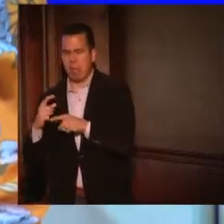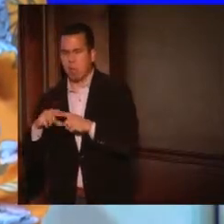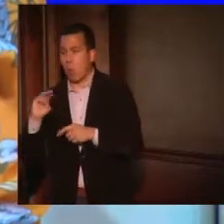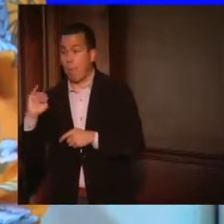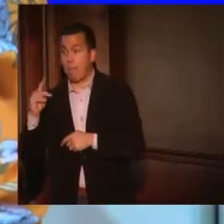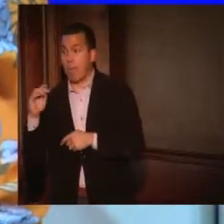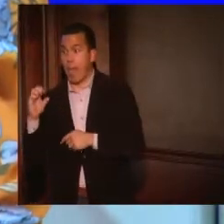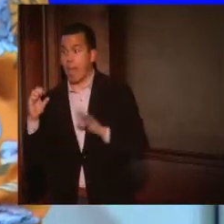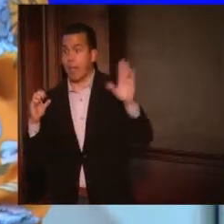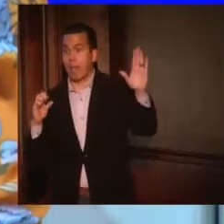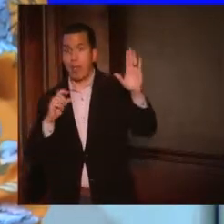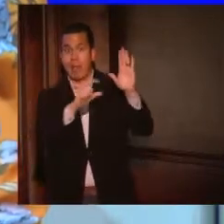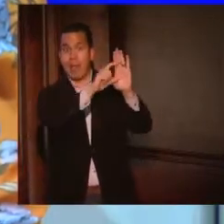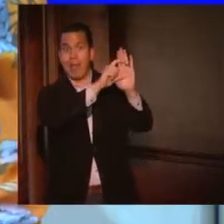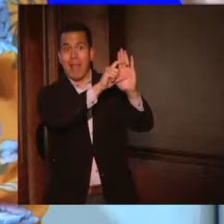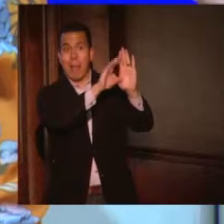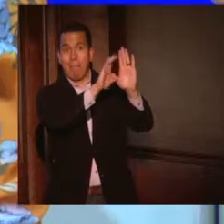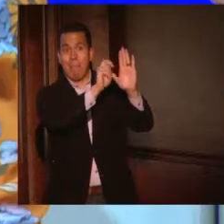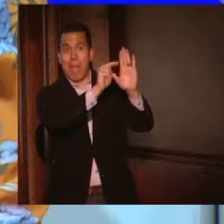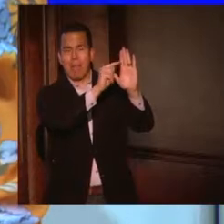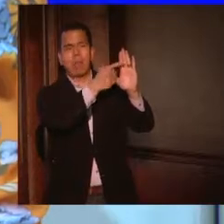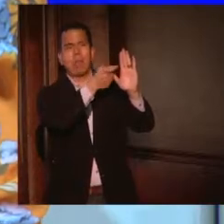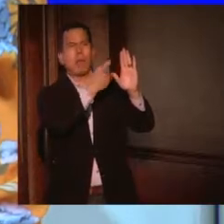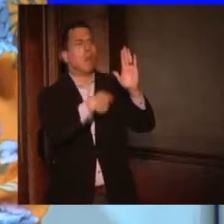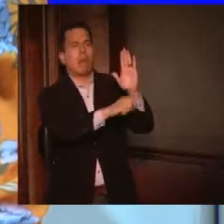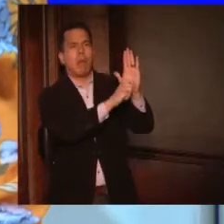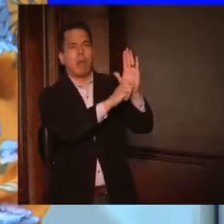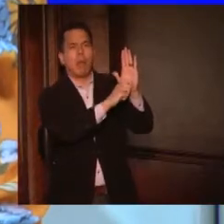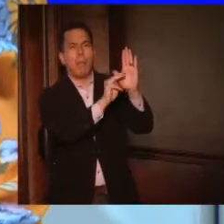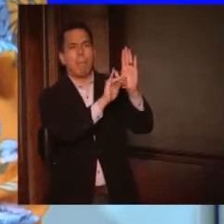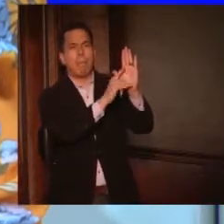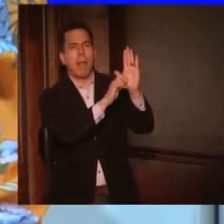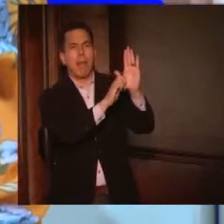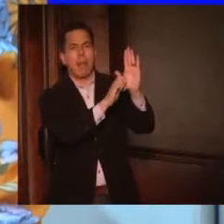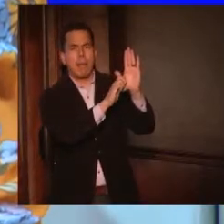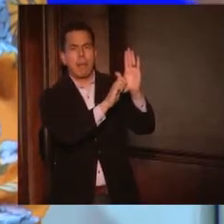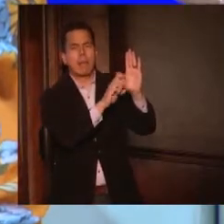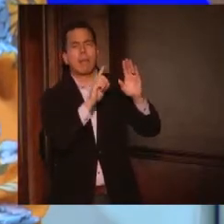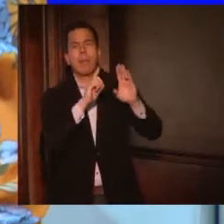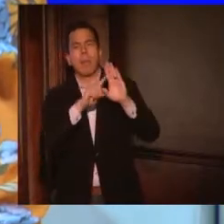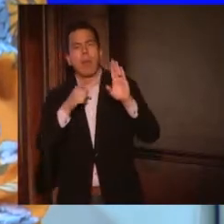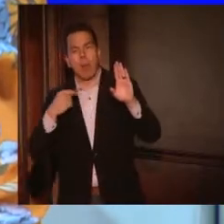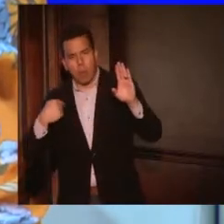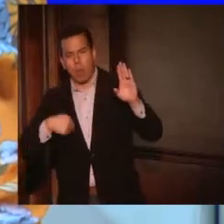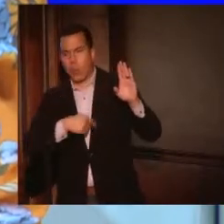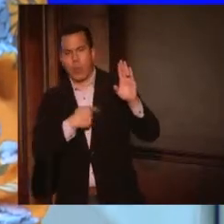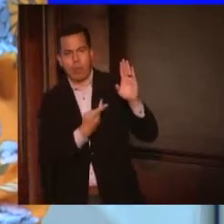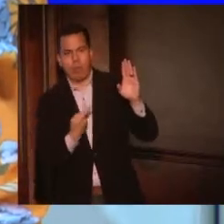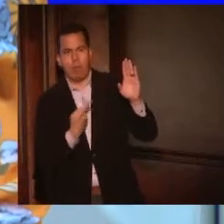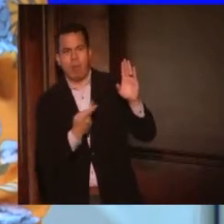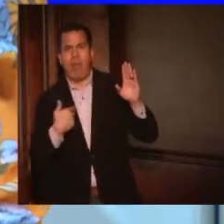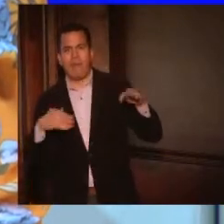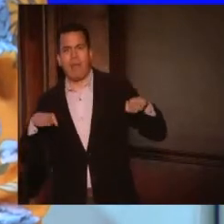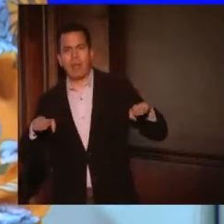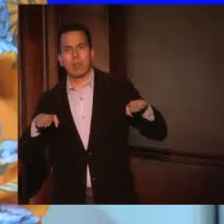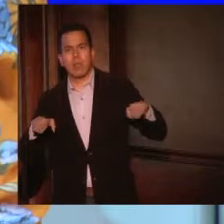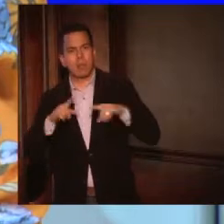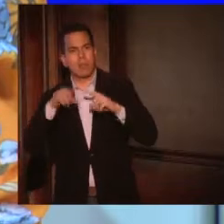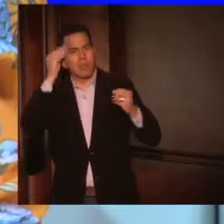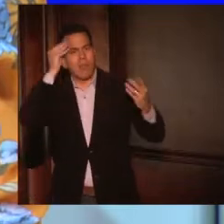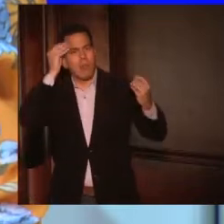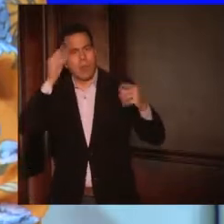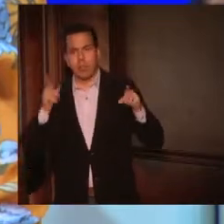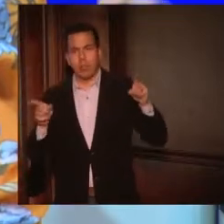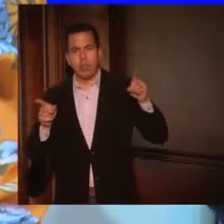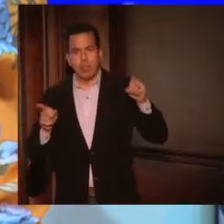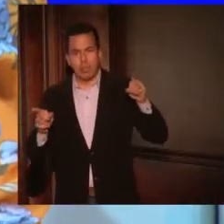Mike, that's gonna be reflected as a state change on the ledger. But all of us have access to that ledger and we can control the, we can add to it and